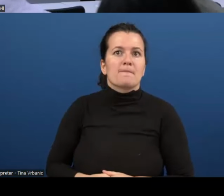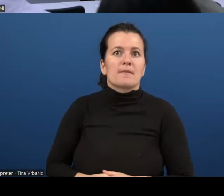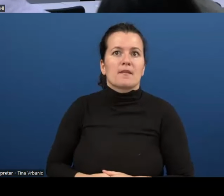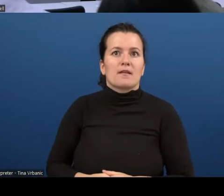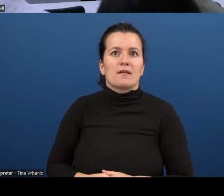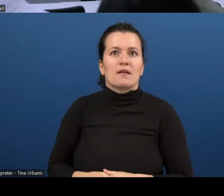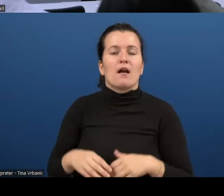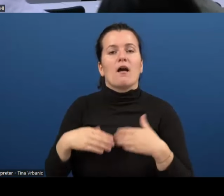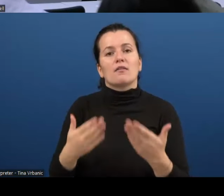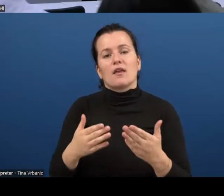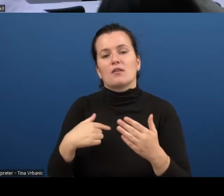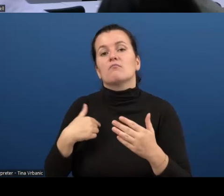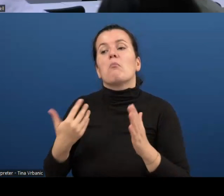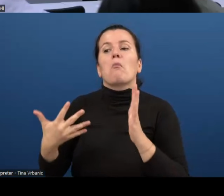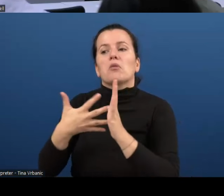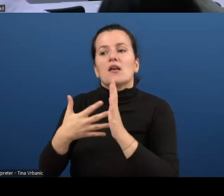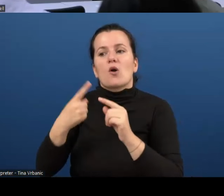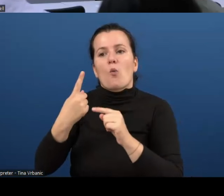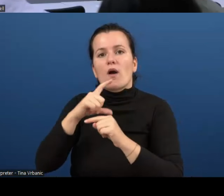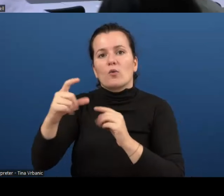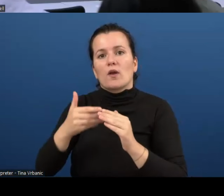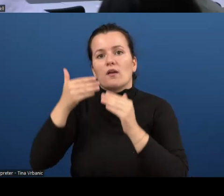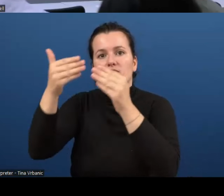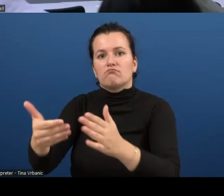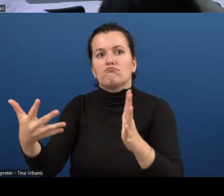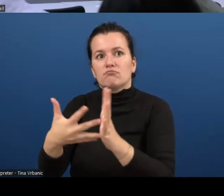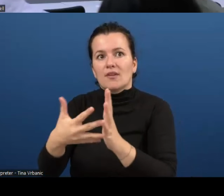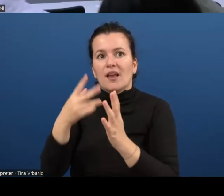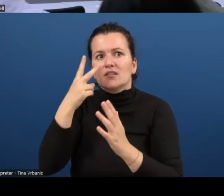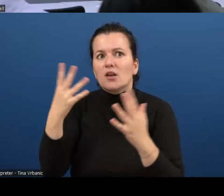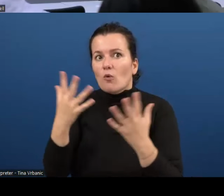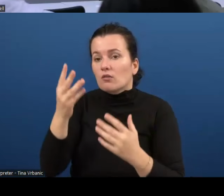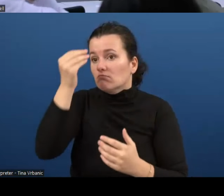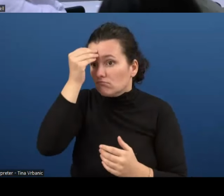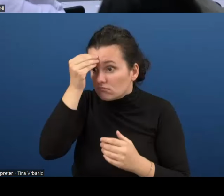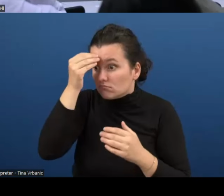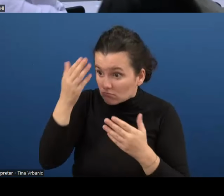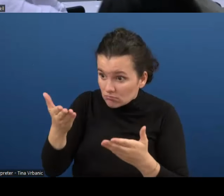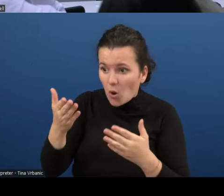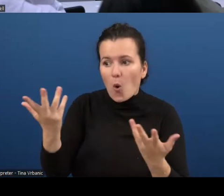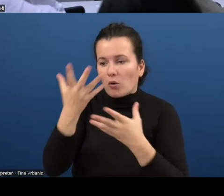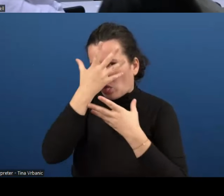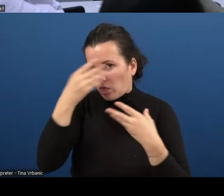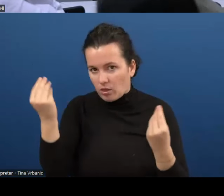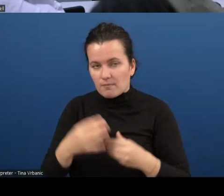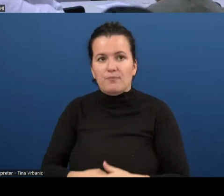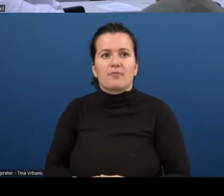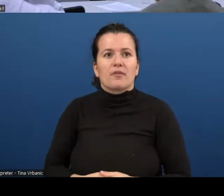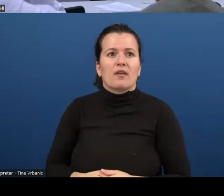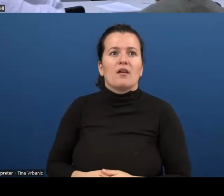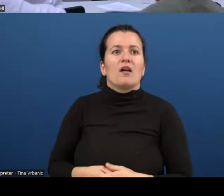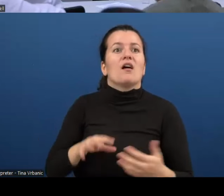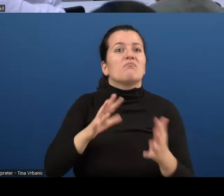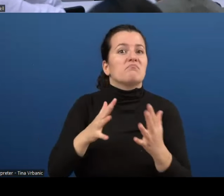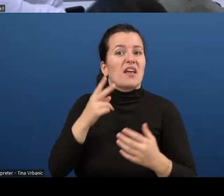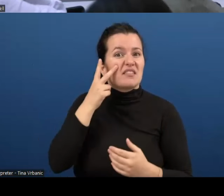week between, just to see what the retention is. And our overall conclusions from this experiment was that